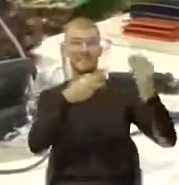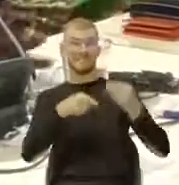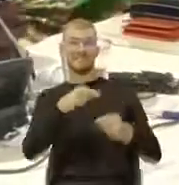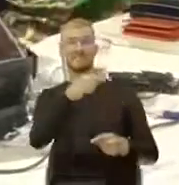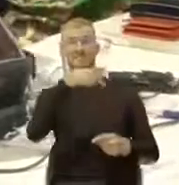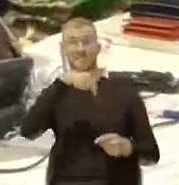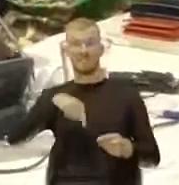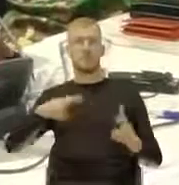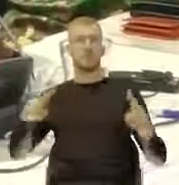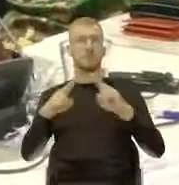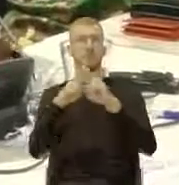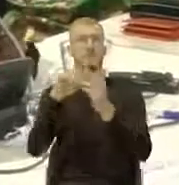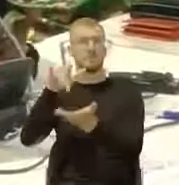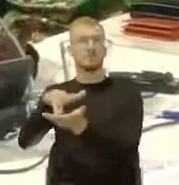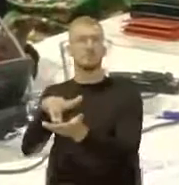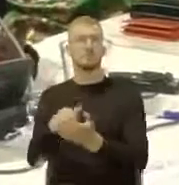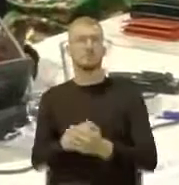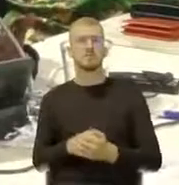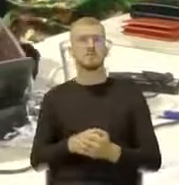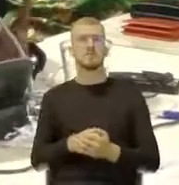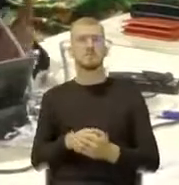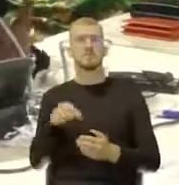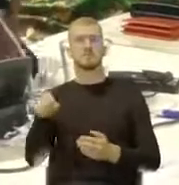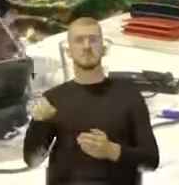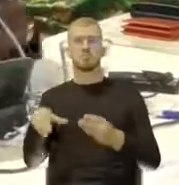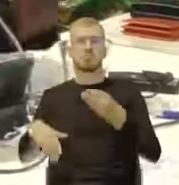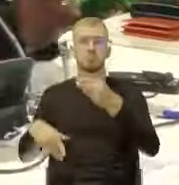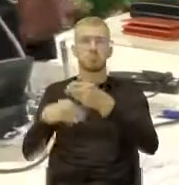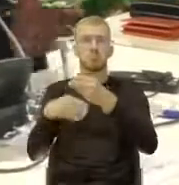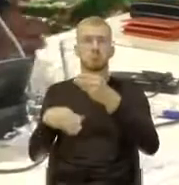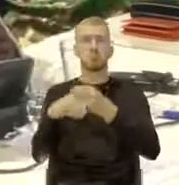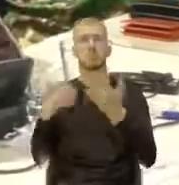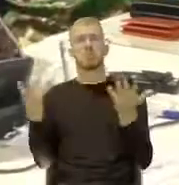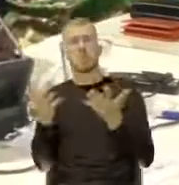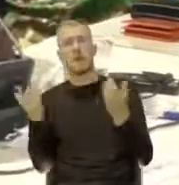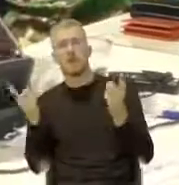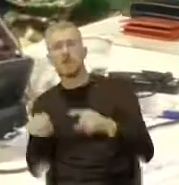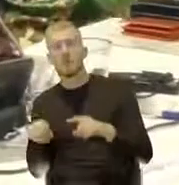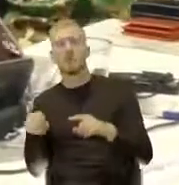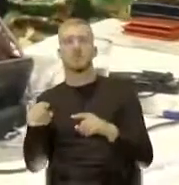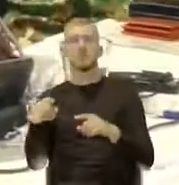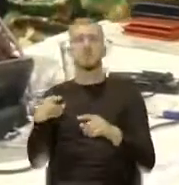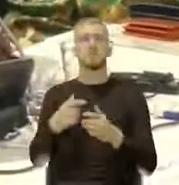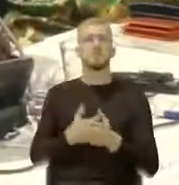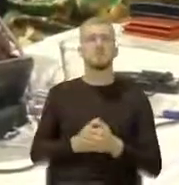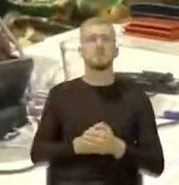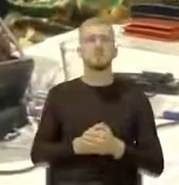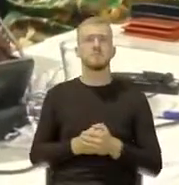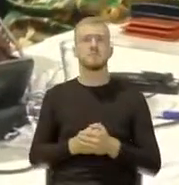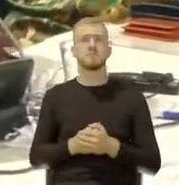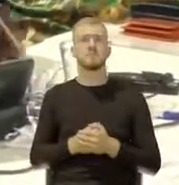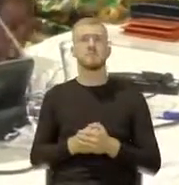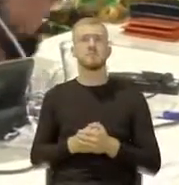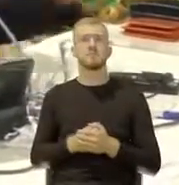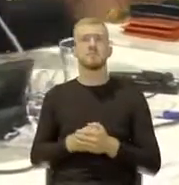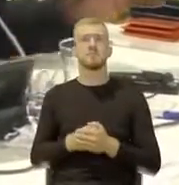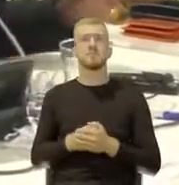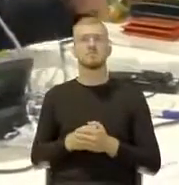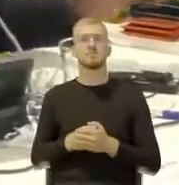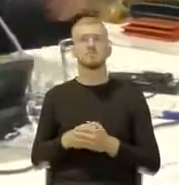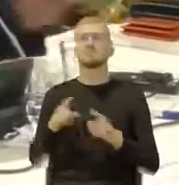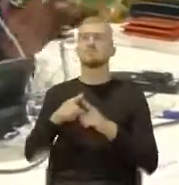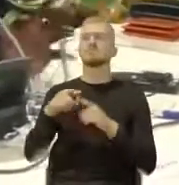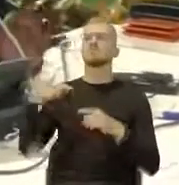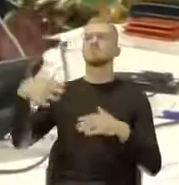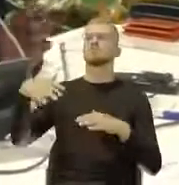event to the main room, we are not allowed to be in the main room. We didn't have our voice there, but we met